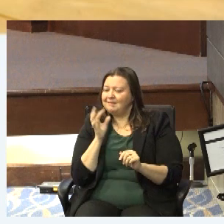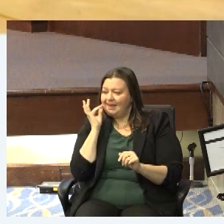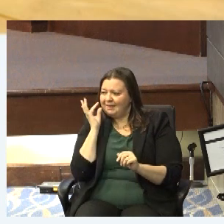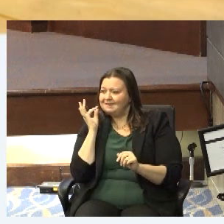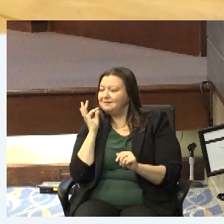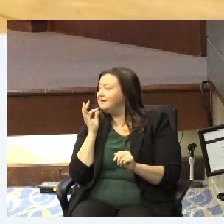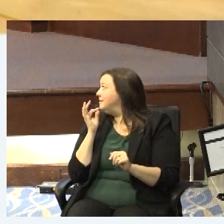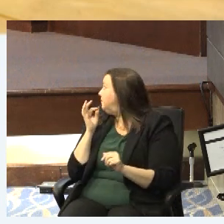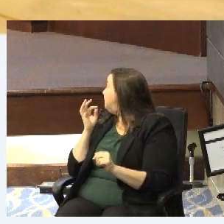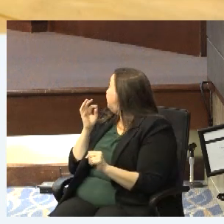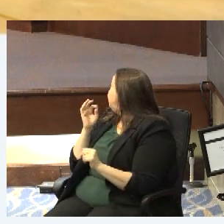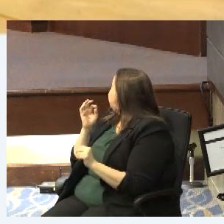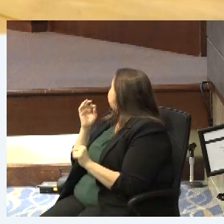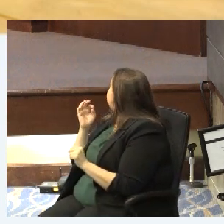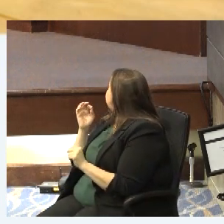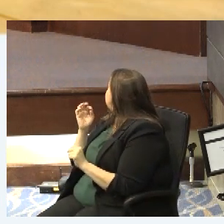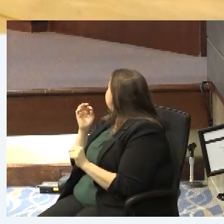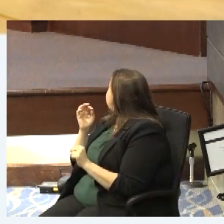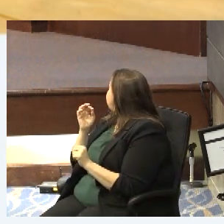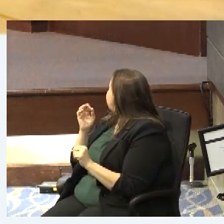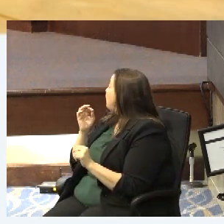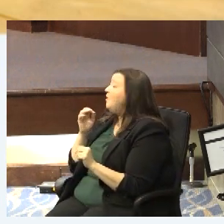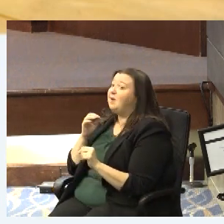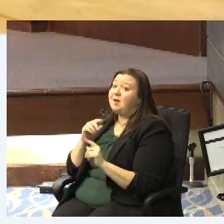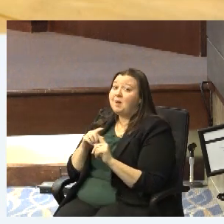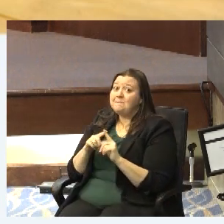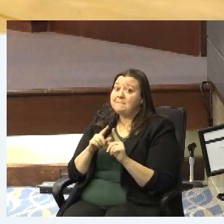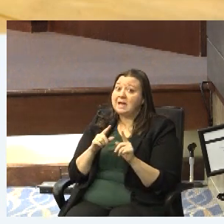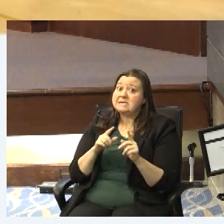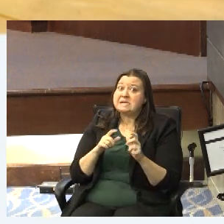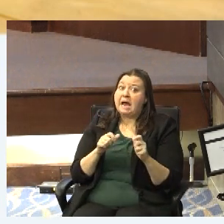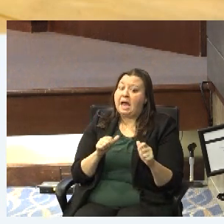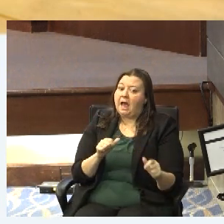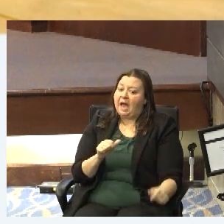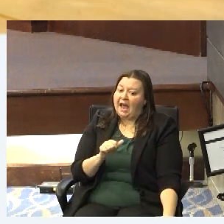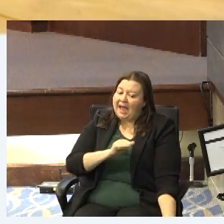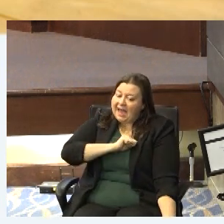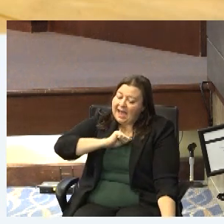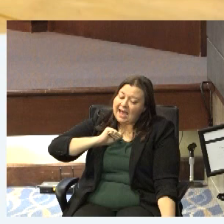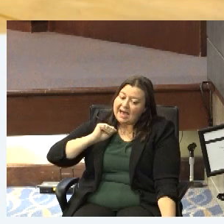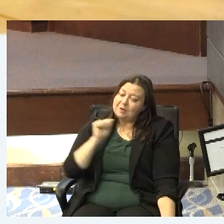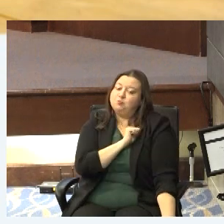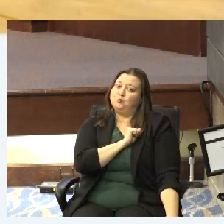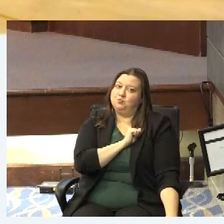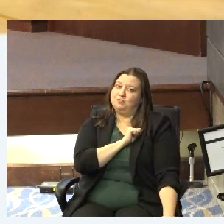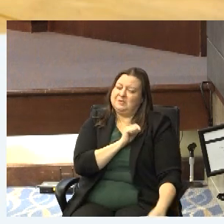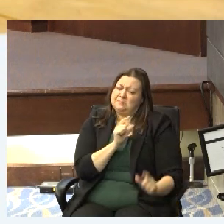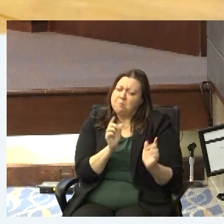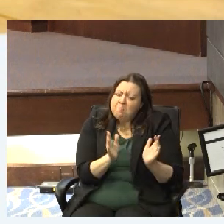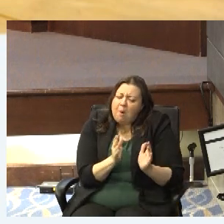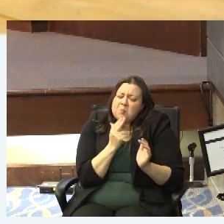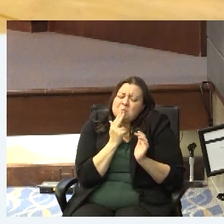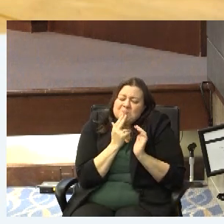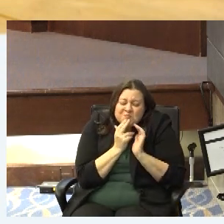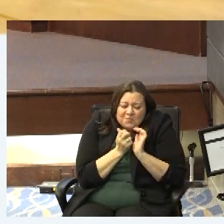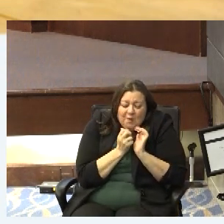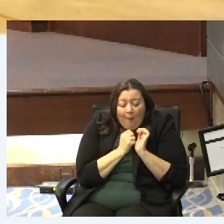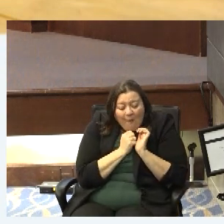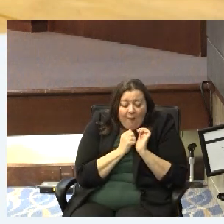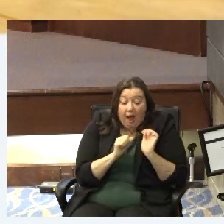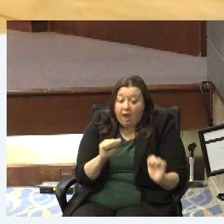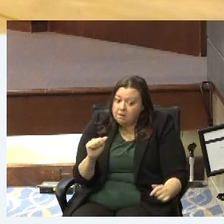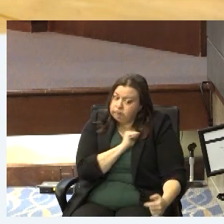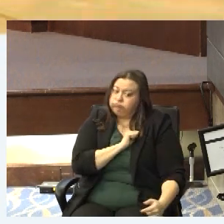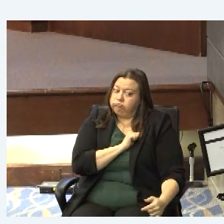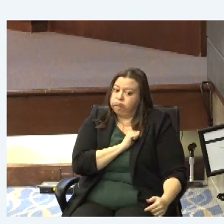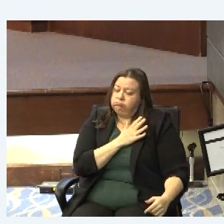cats, but oh my gosh, do they have big attitudes. So, cute little tiny cat,